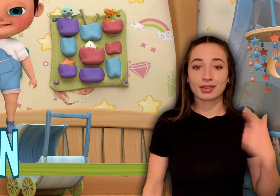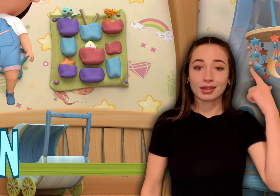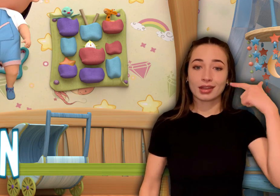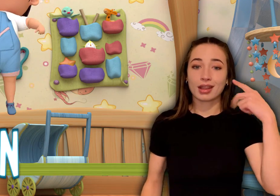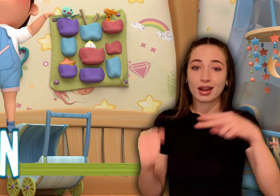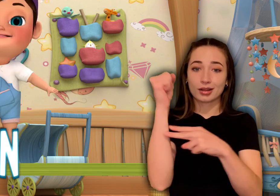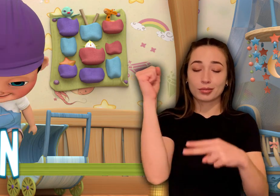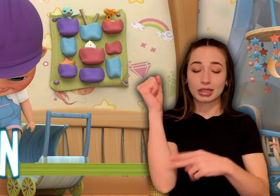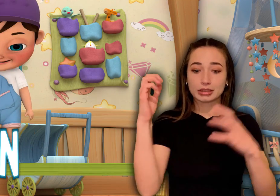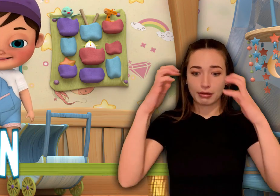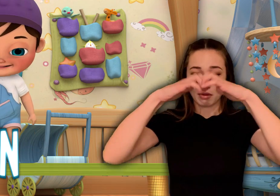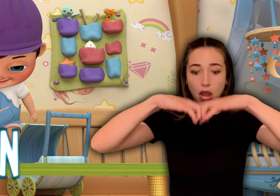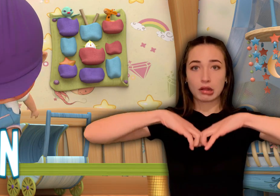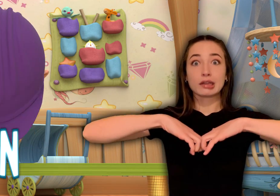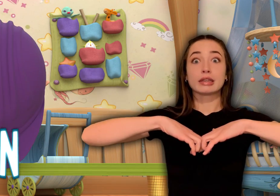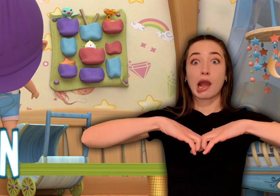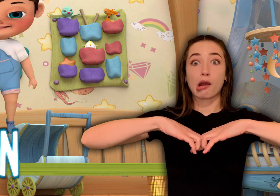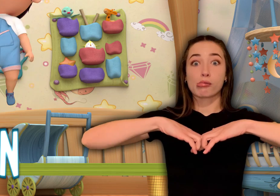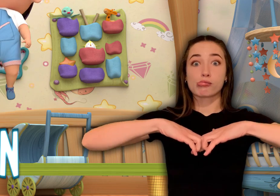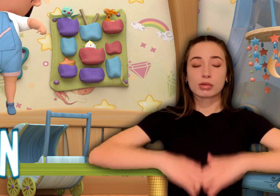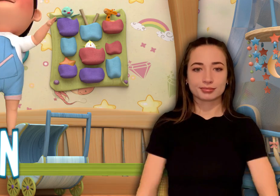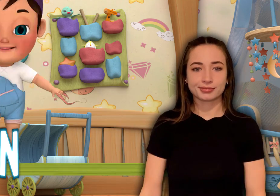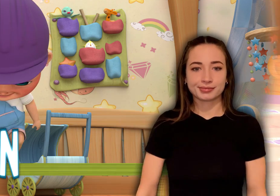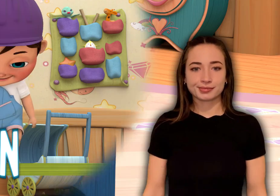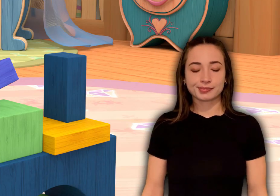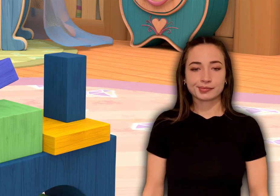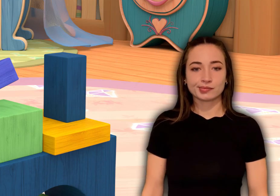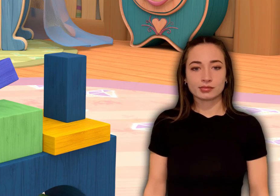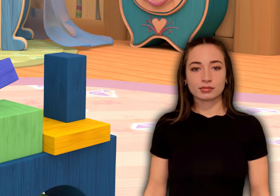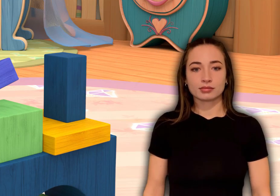name London bridg is falling